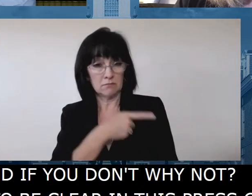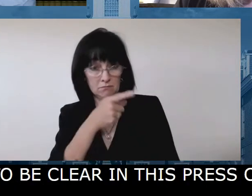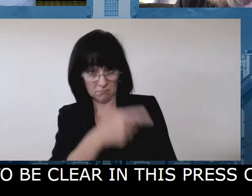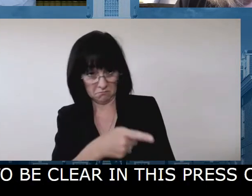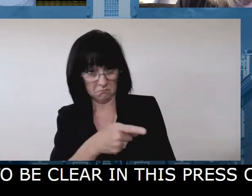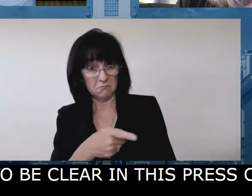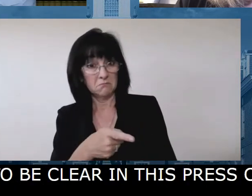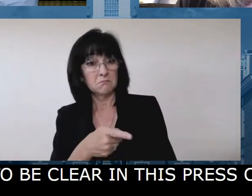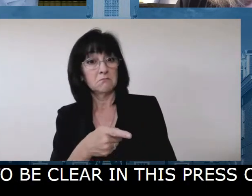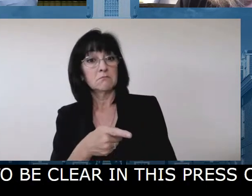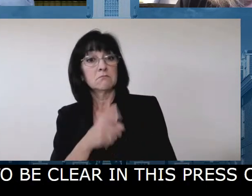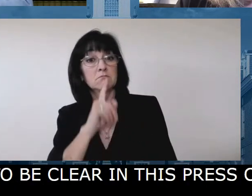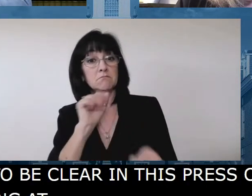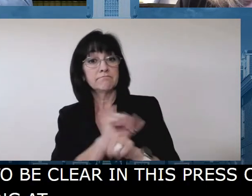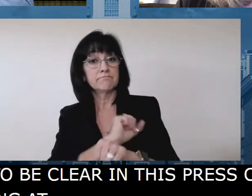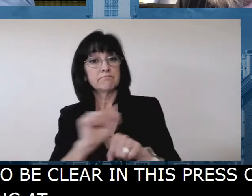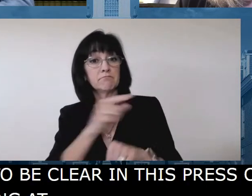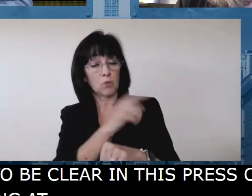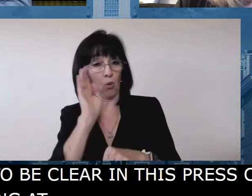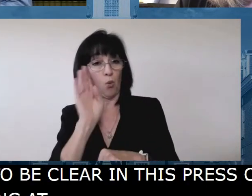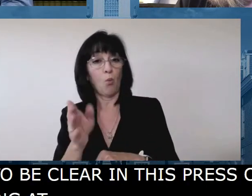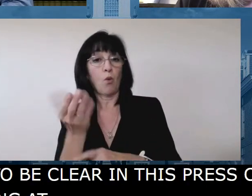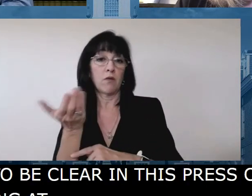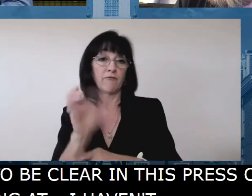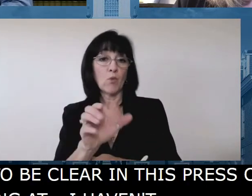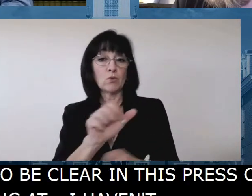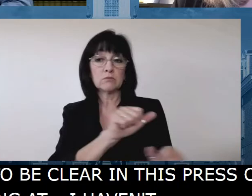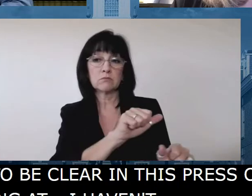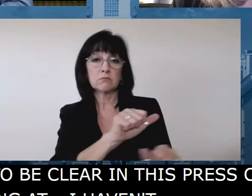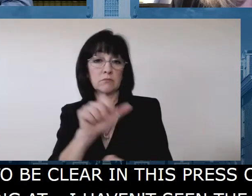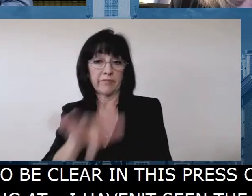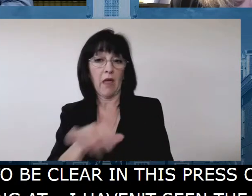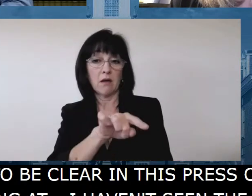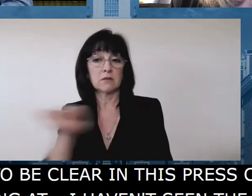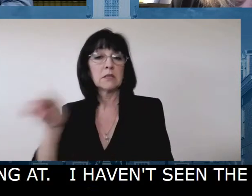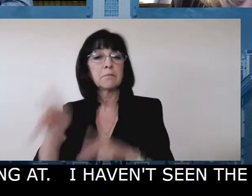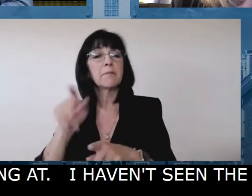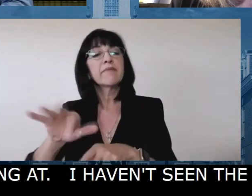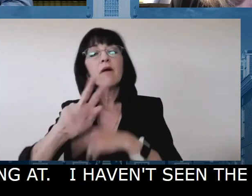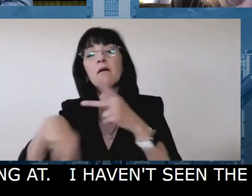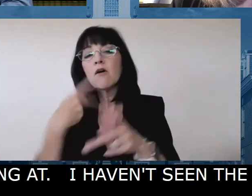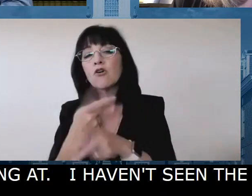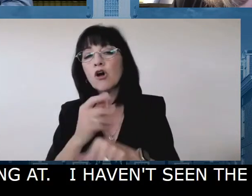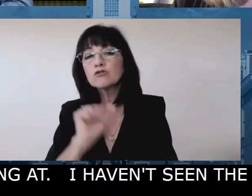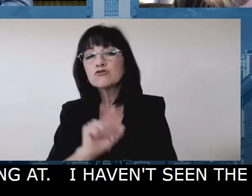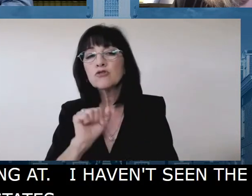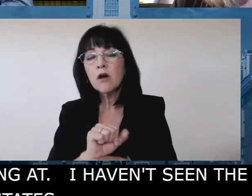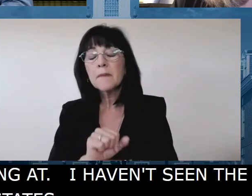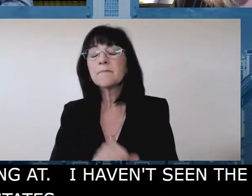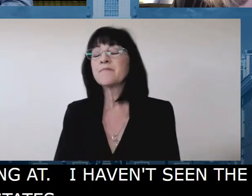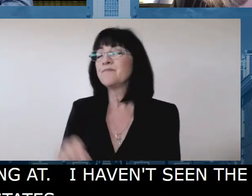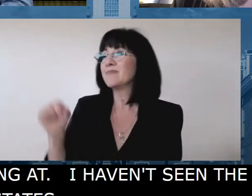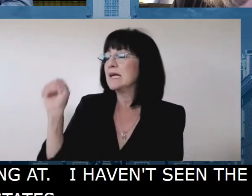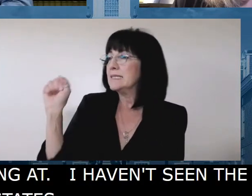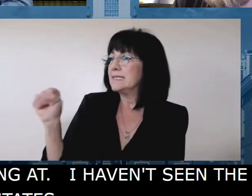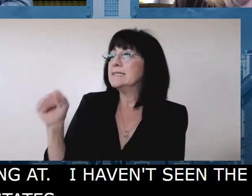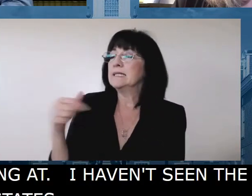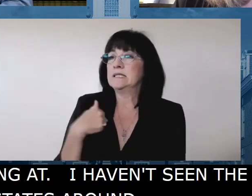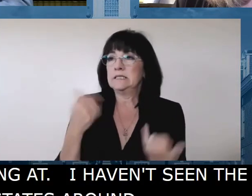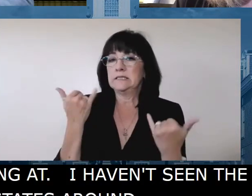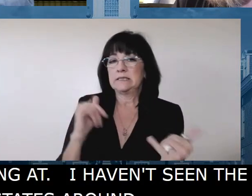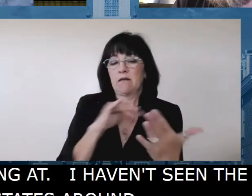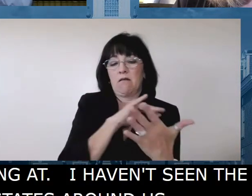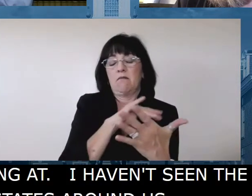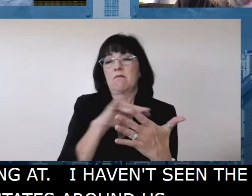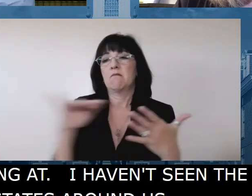I haven't seen the data, the conditions in the states around us. It is true throughout. We've tried to